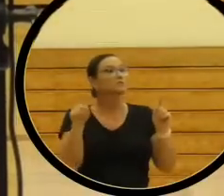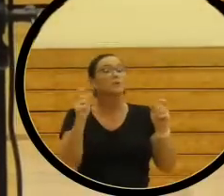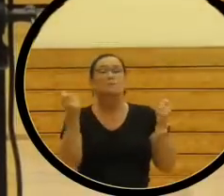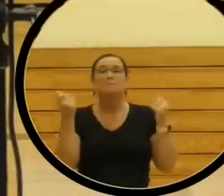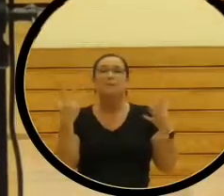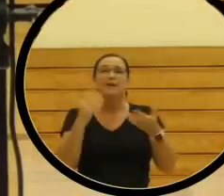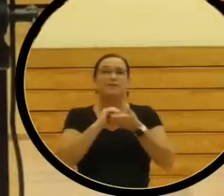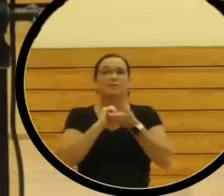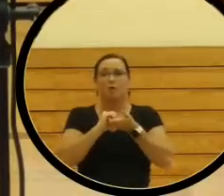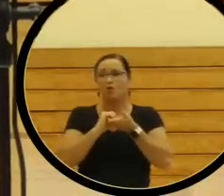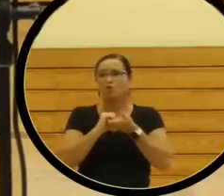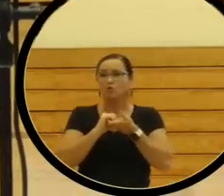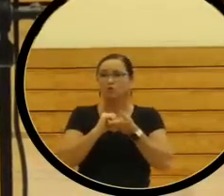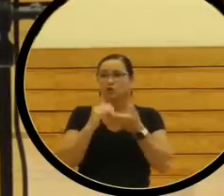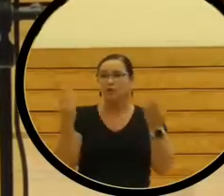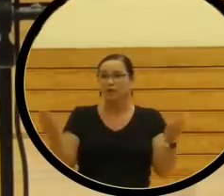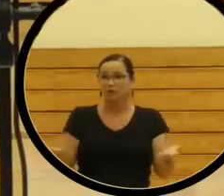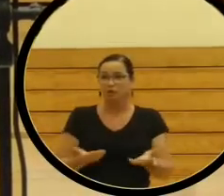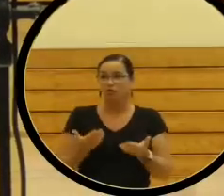are represented.